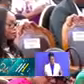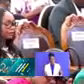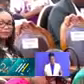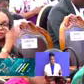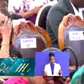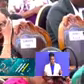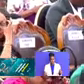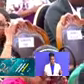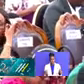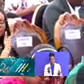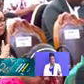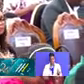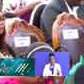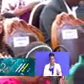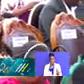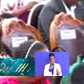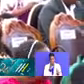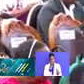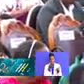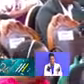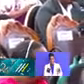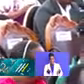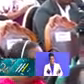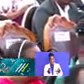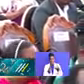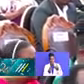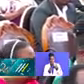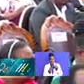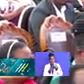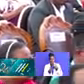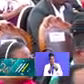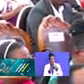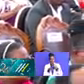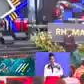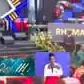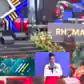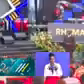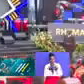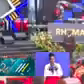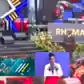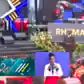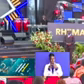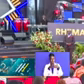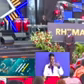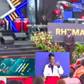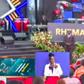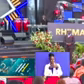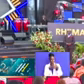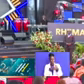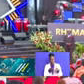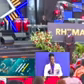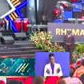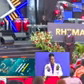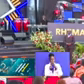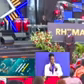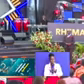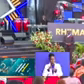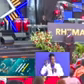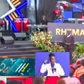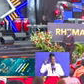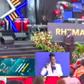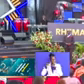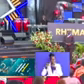altar are there to intercept to hinder and to